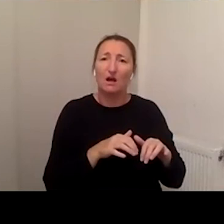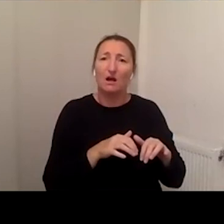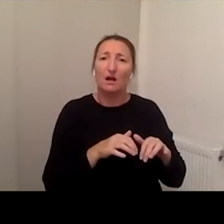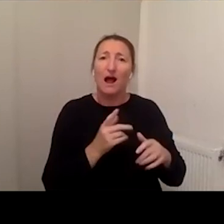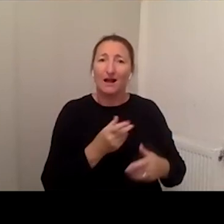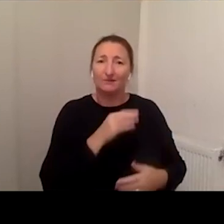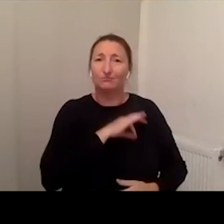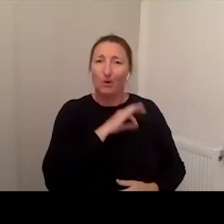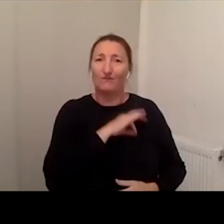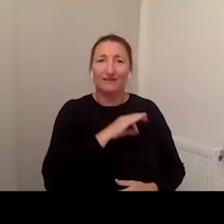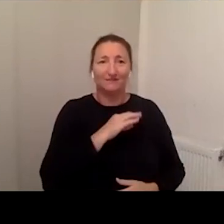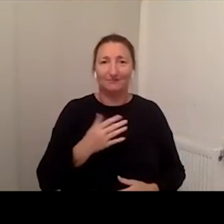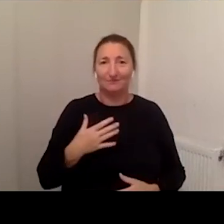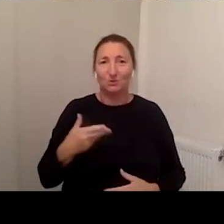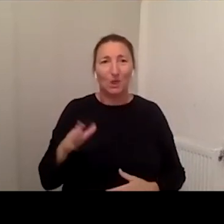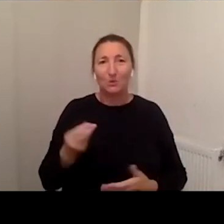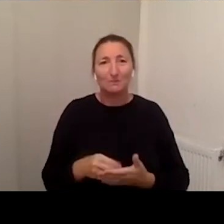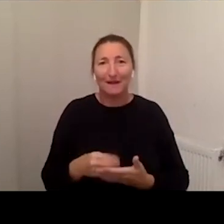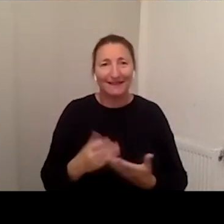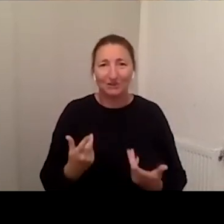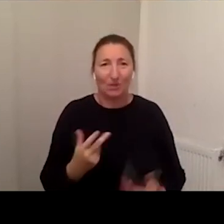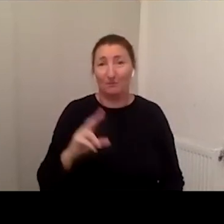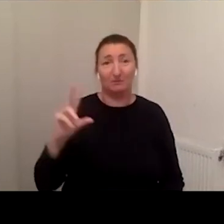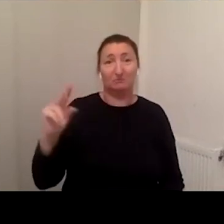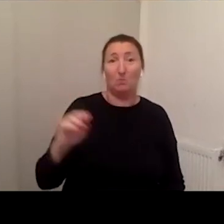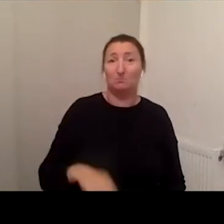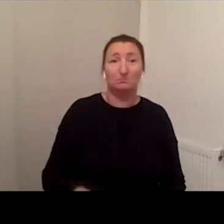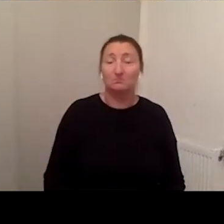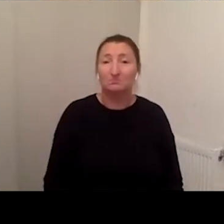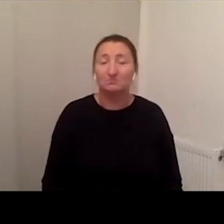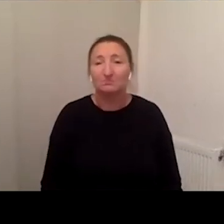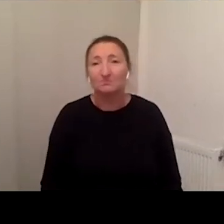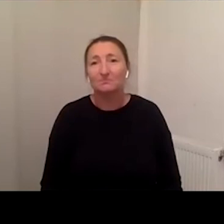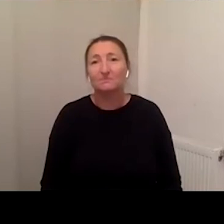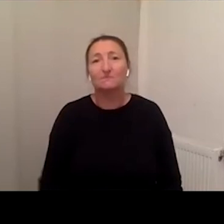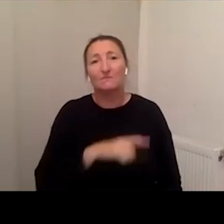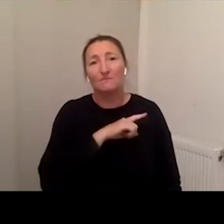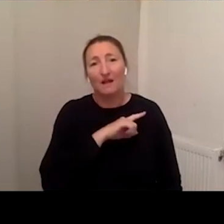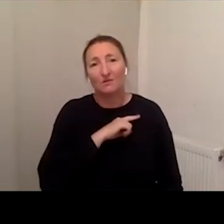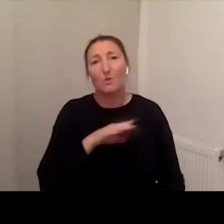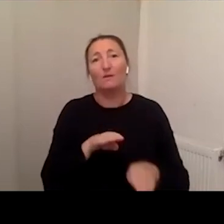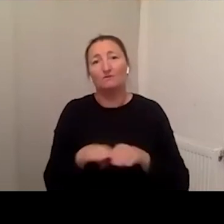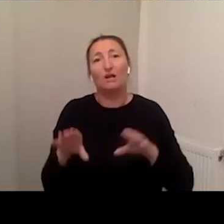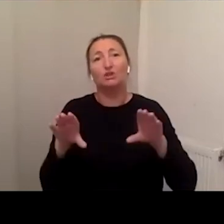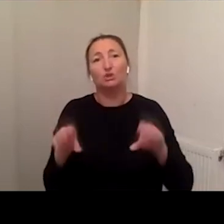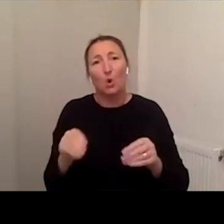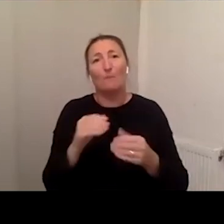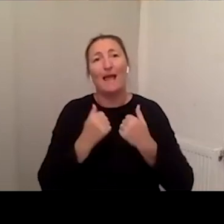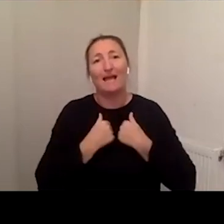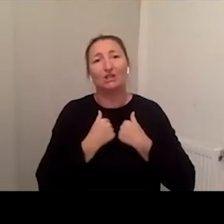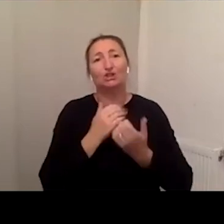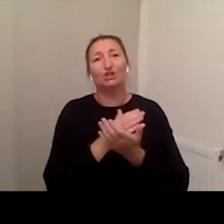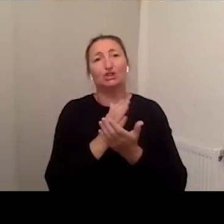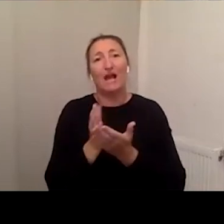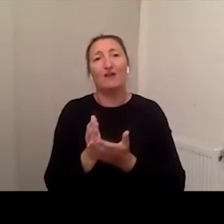so they don't want to lose money. That's the problem. So that's why they try to stop the energy sharing in